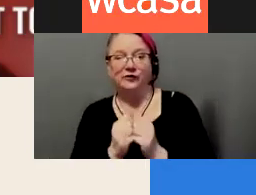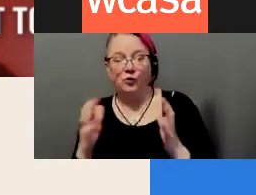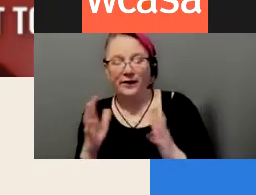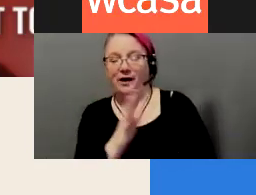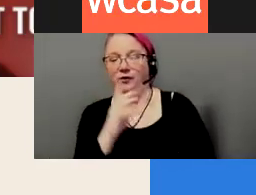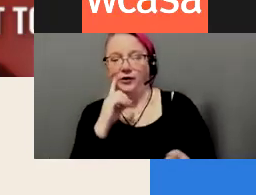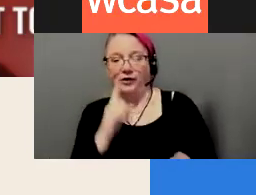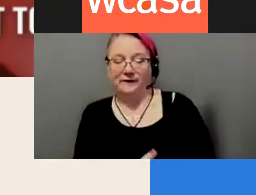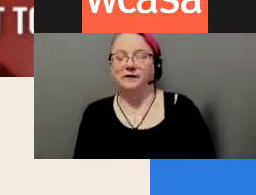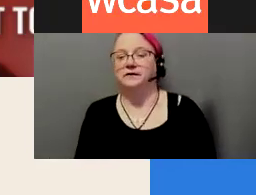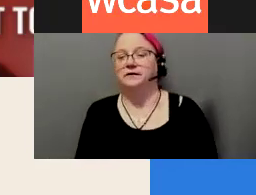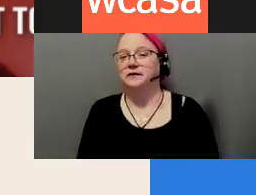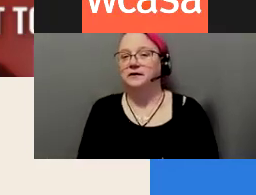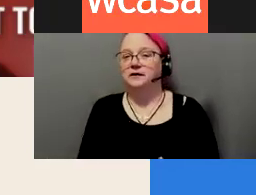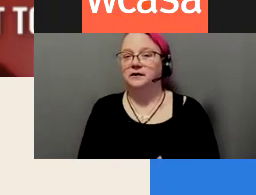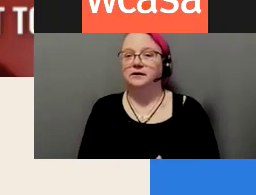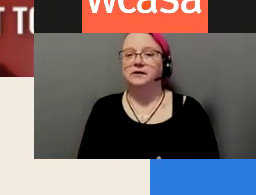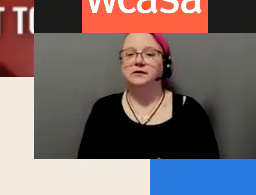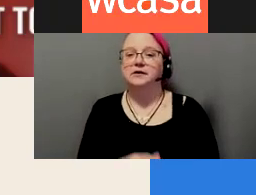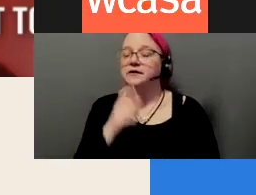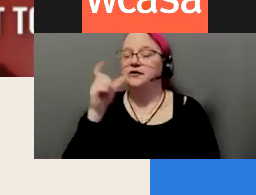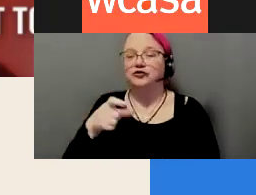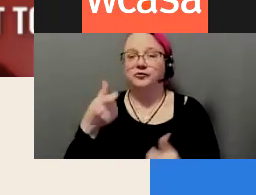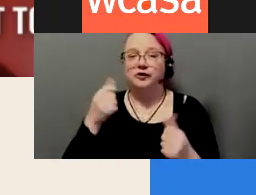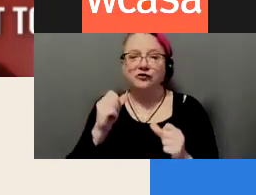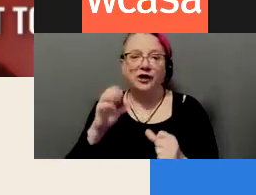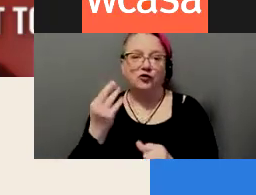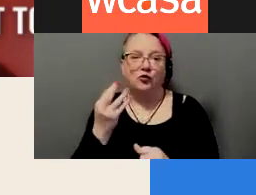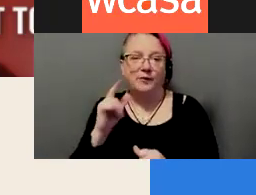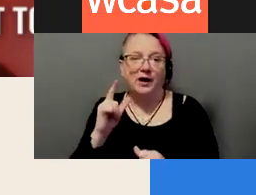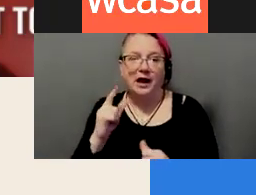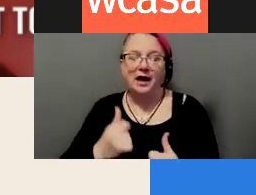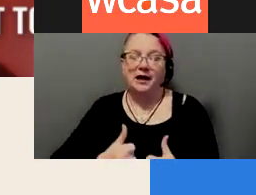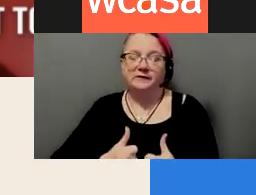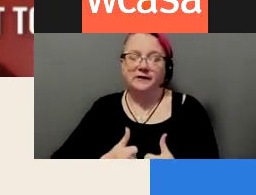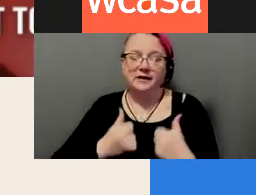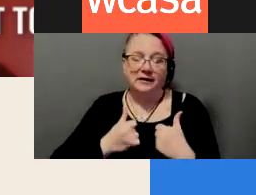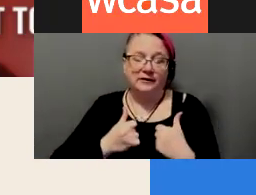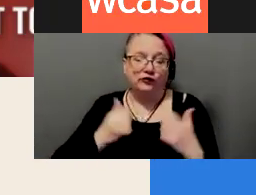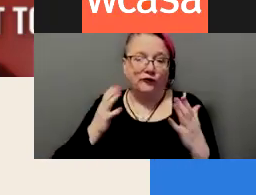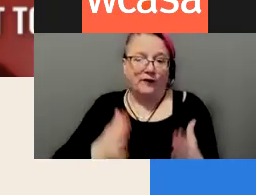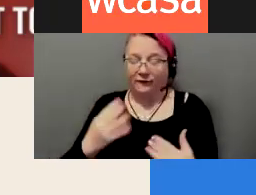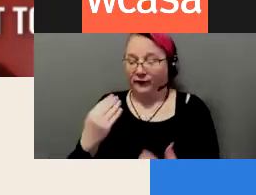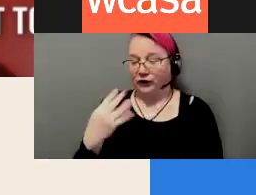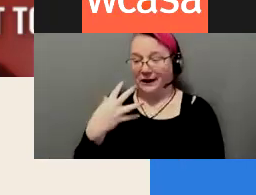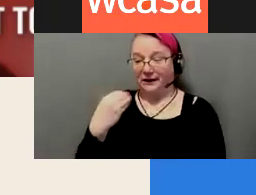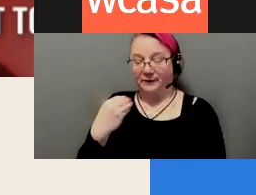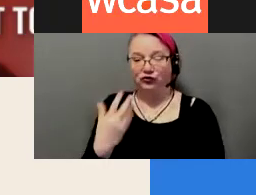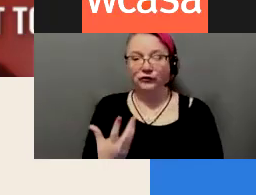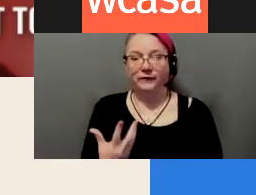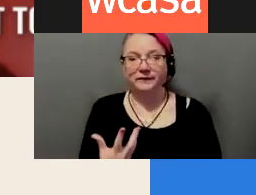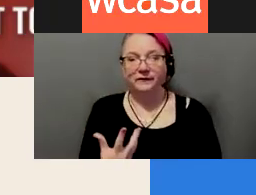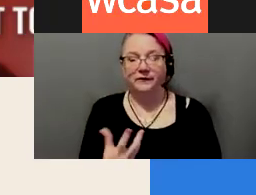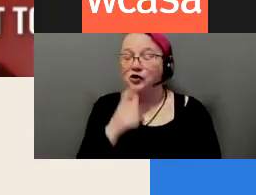consent. Not to criminalize, they shouldn't be trying to criminalize the survivor for having taken a photo of themselves. This doesn't mean that you shouldn't